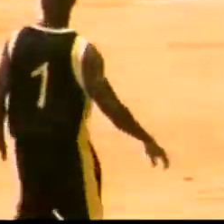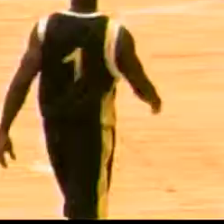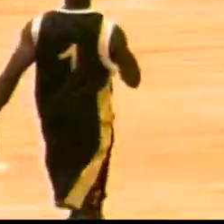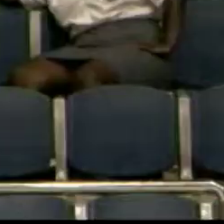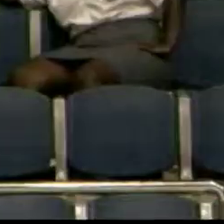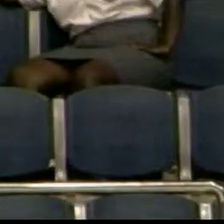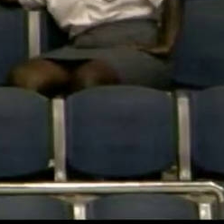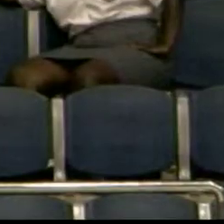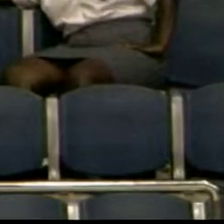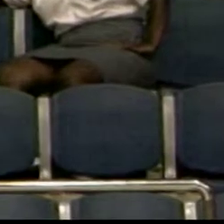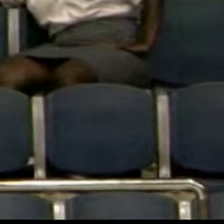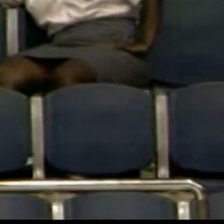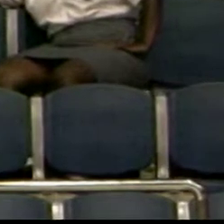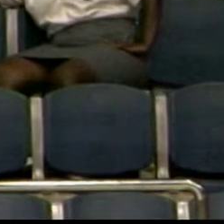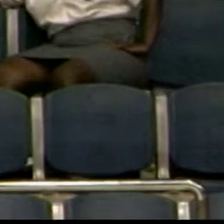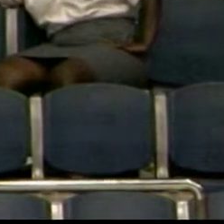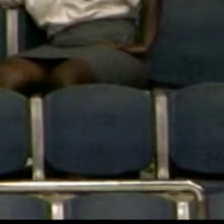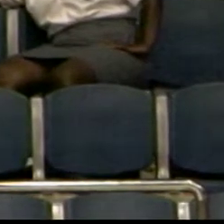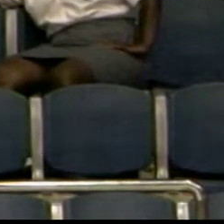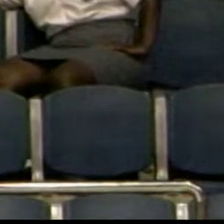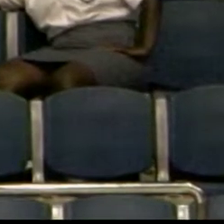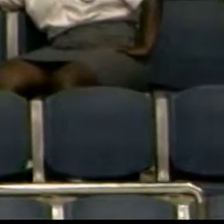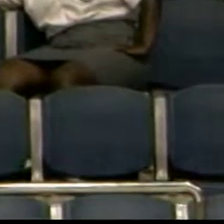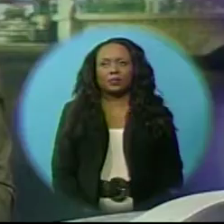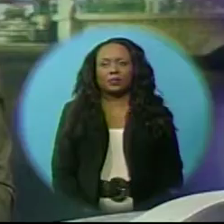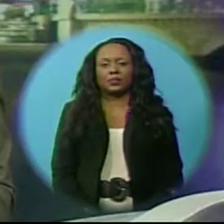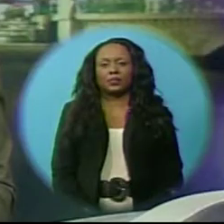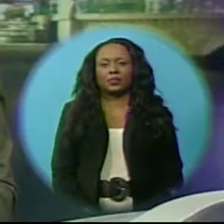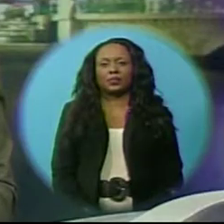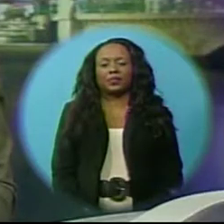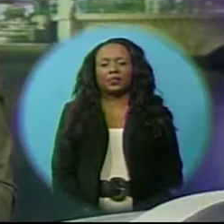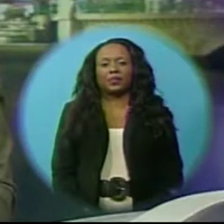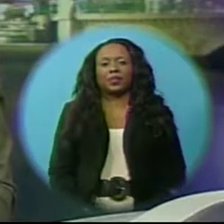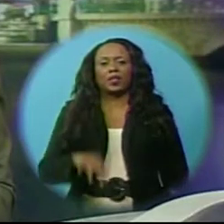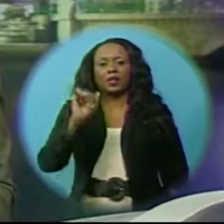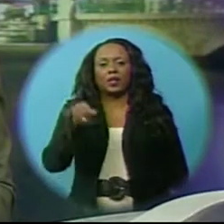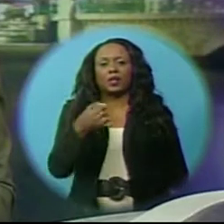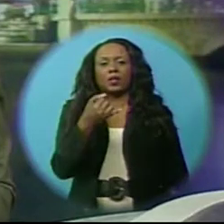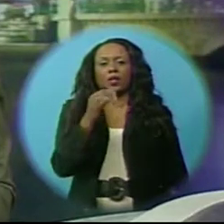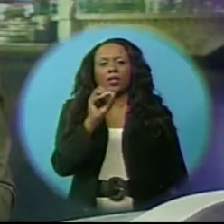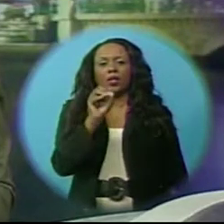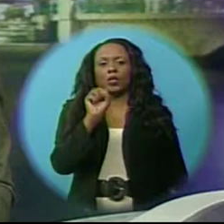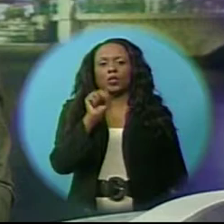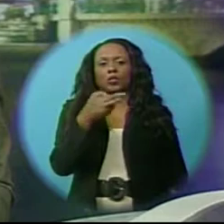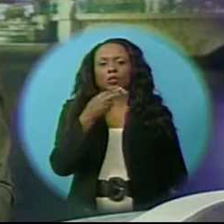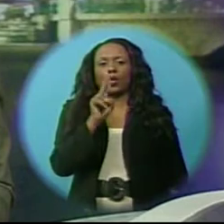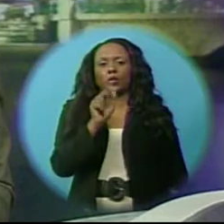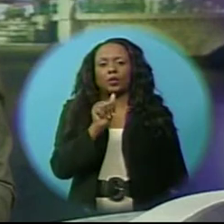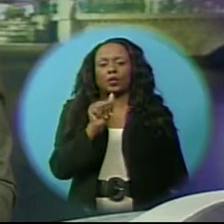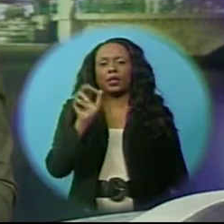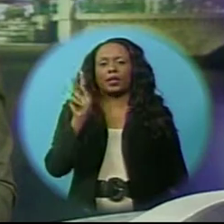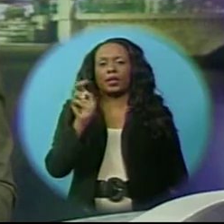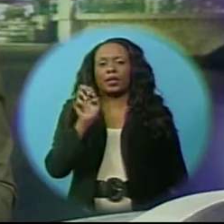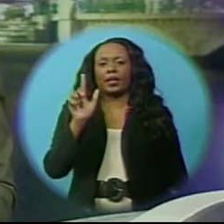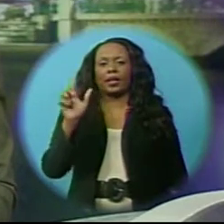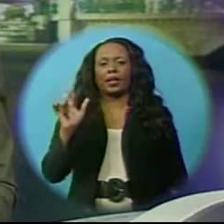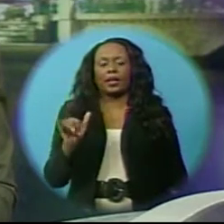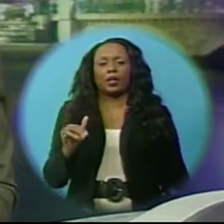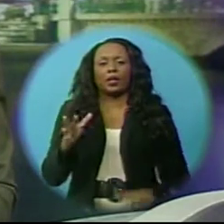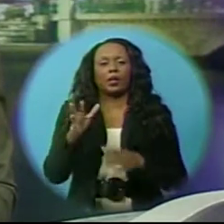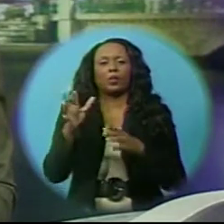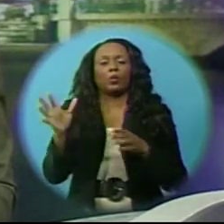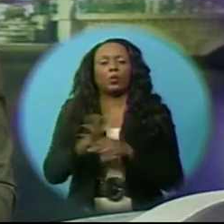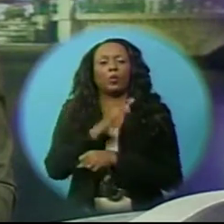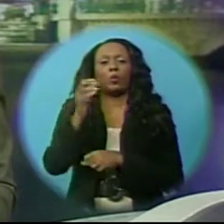80-65. Damian Best, CBC Sports. Thanks, Damian. Junior rider Joshua Kelly walked away with the